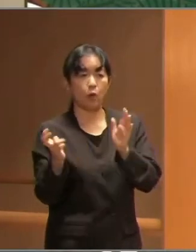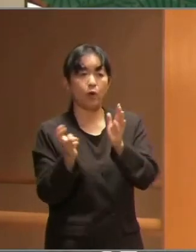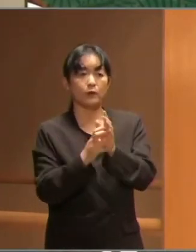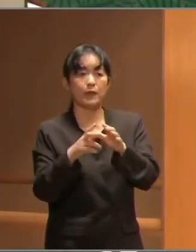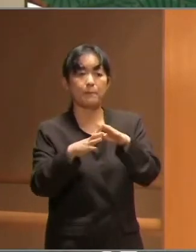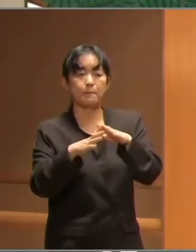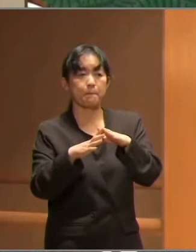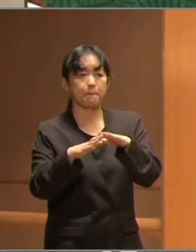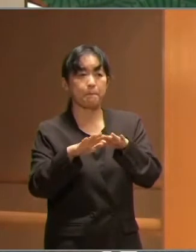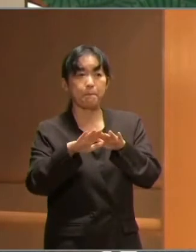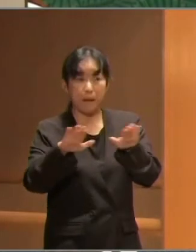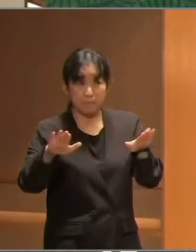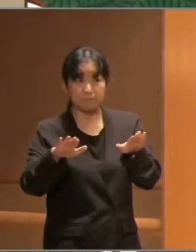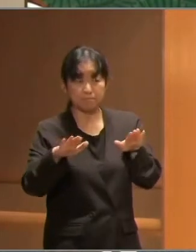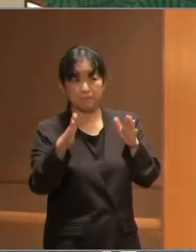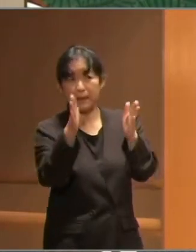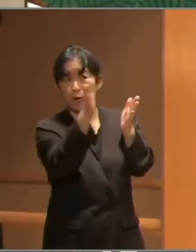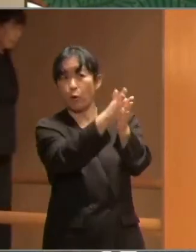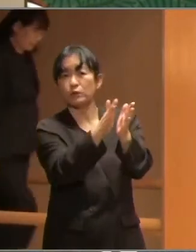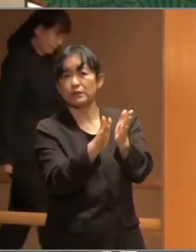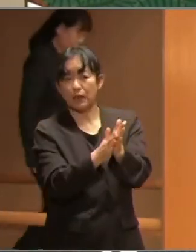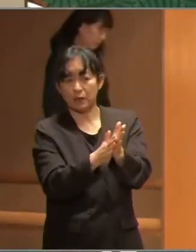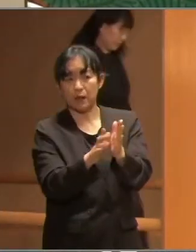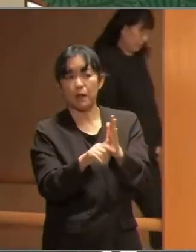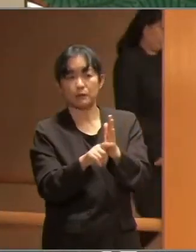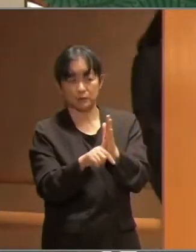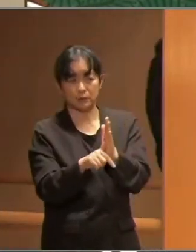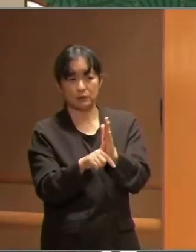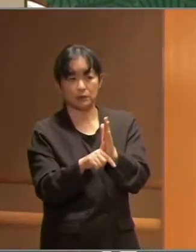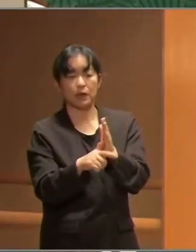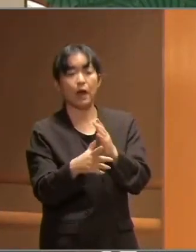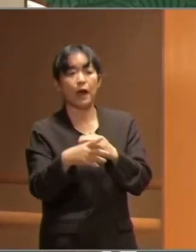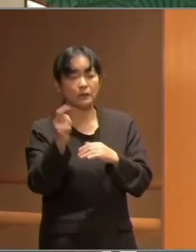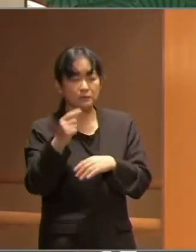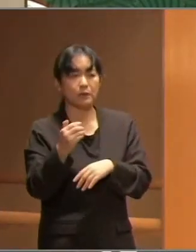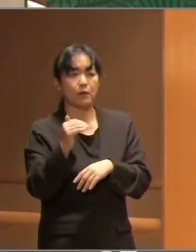And the paper dried on the metal